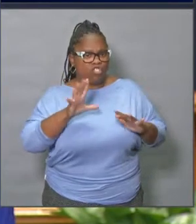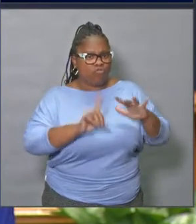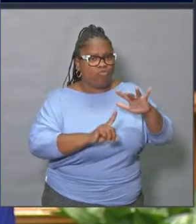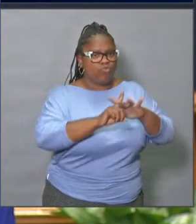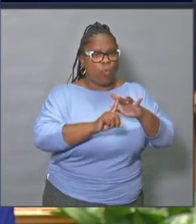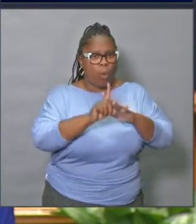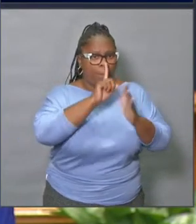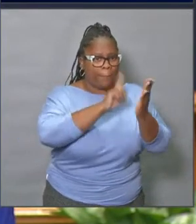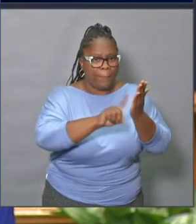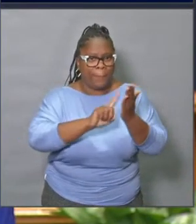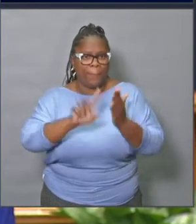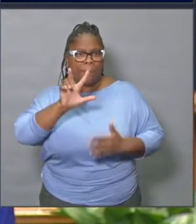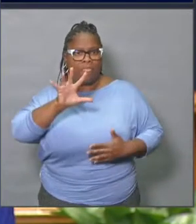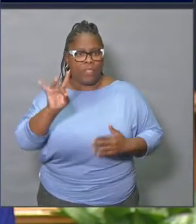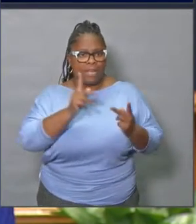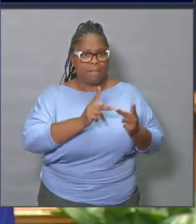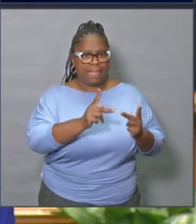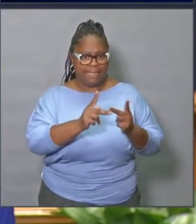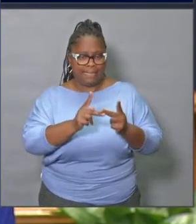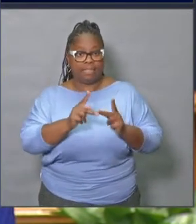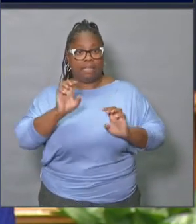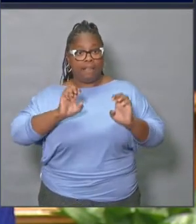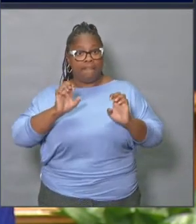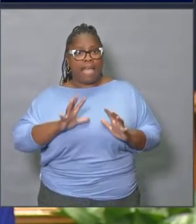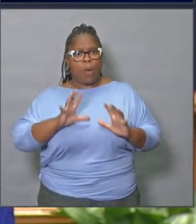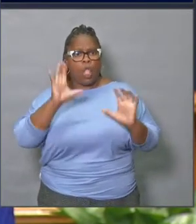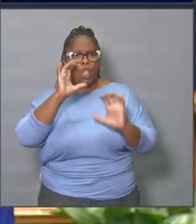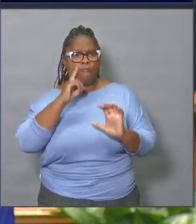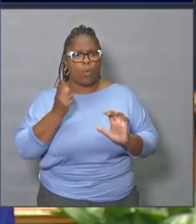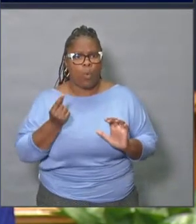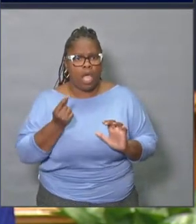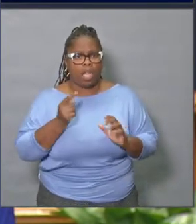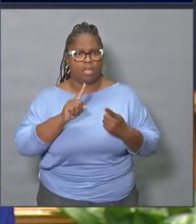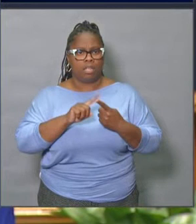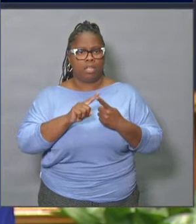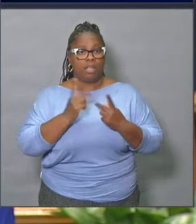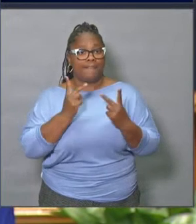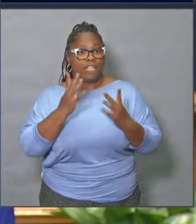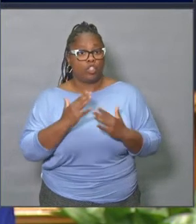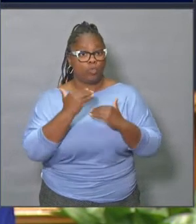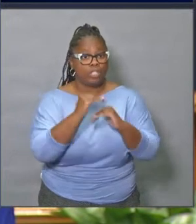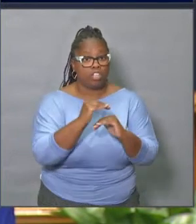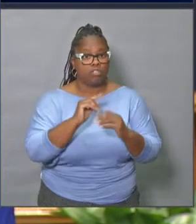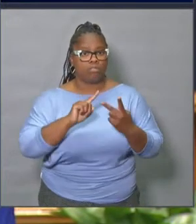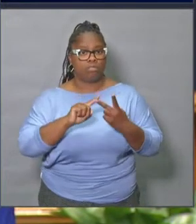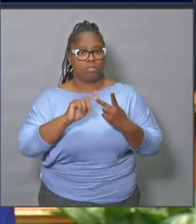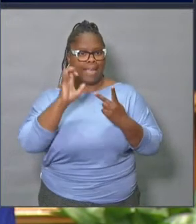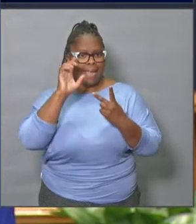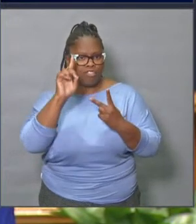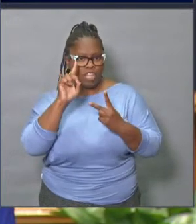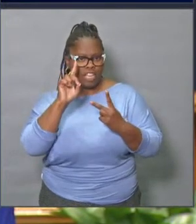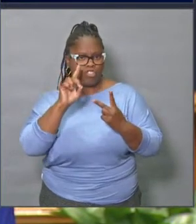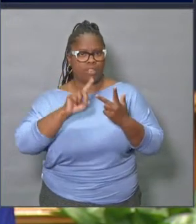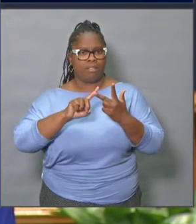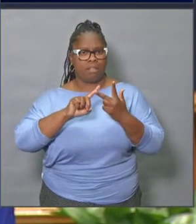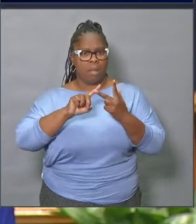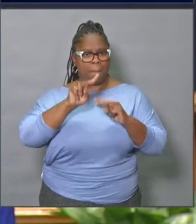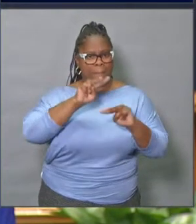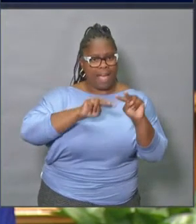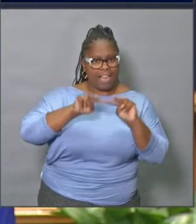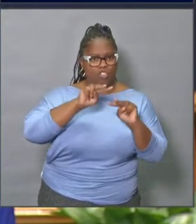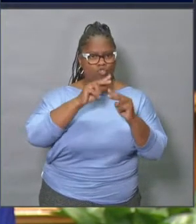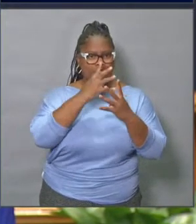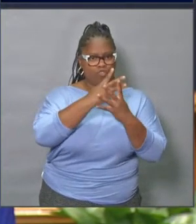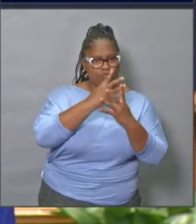facilities, and the evaluators assessed the following areas: visitor restrictions, education monitoring and screening